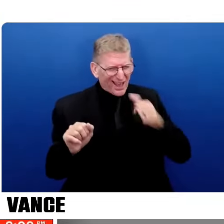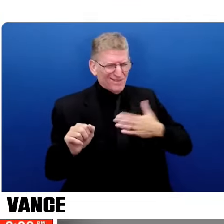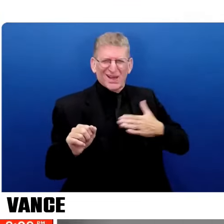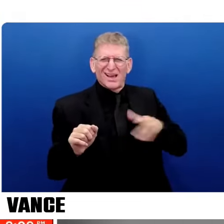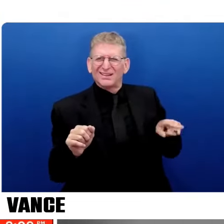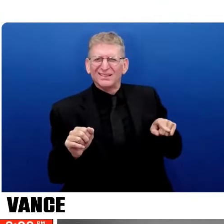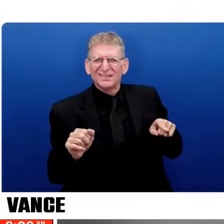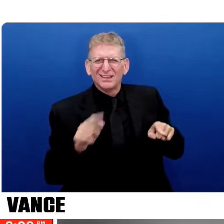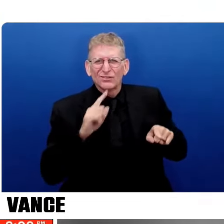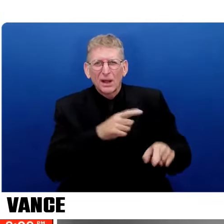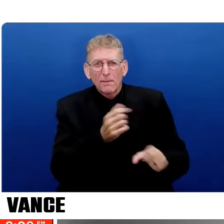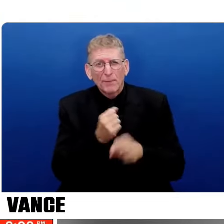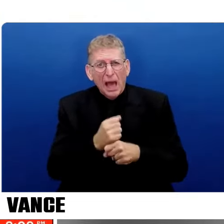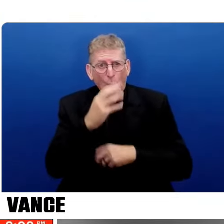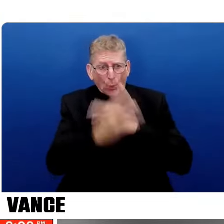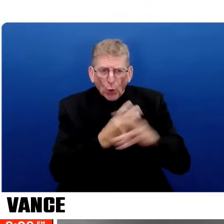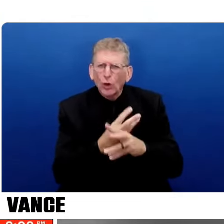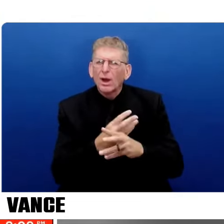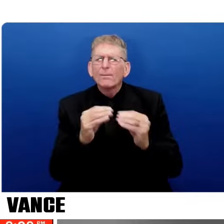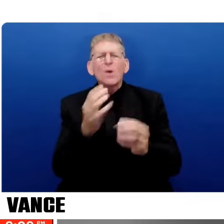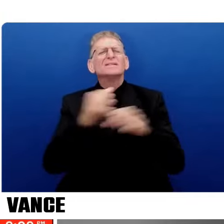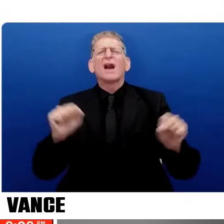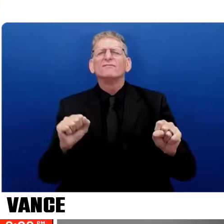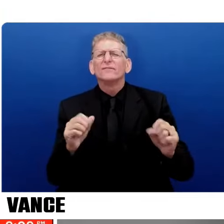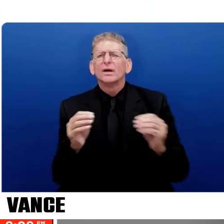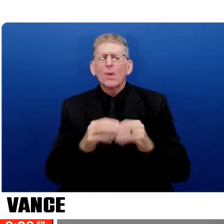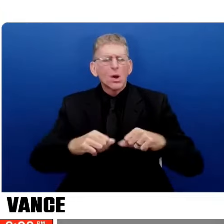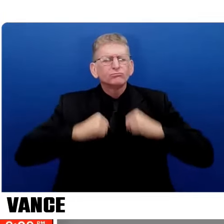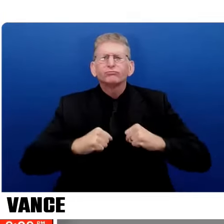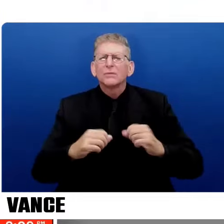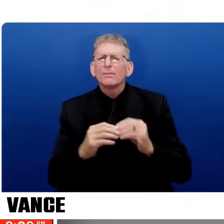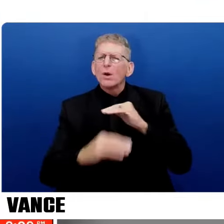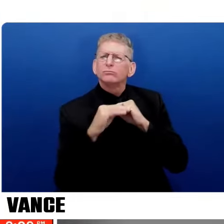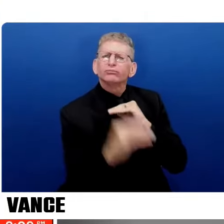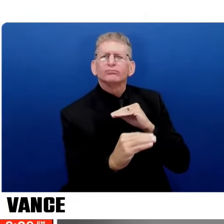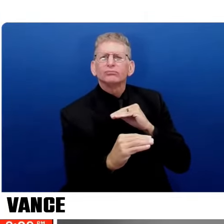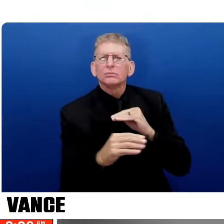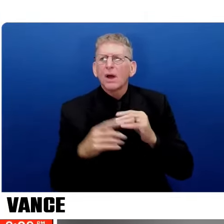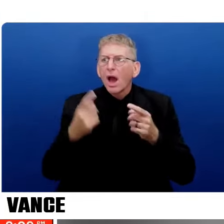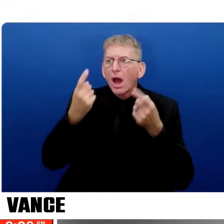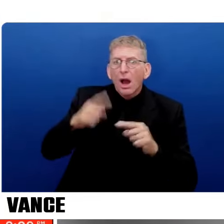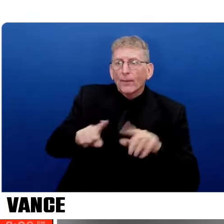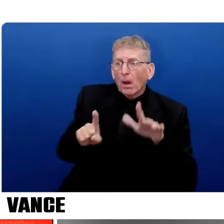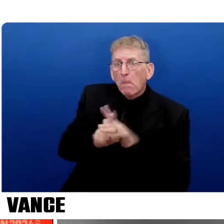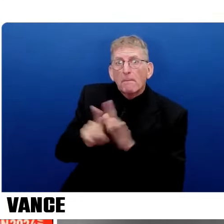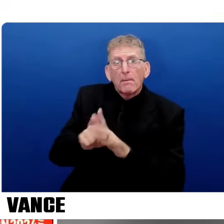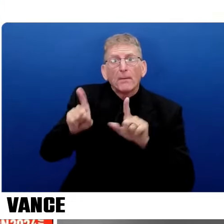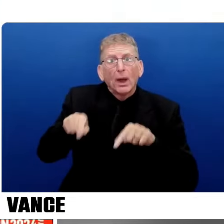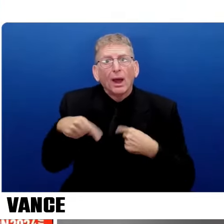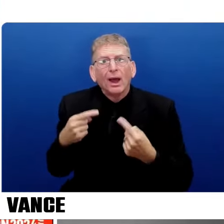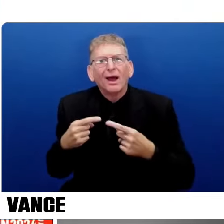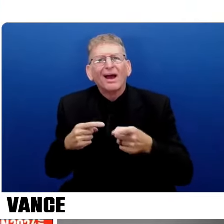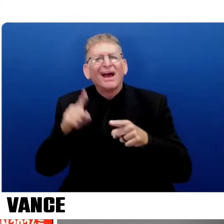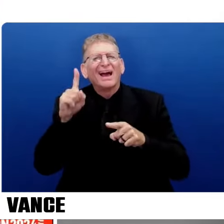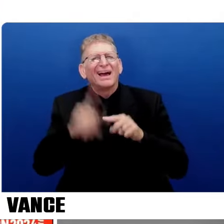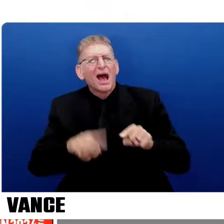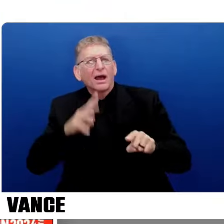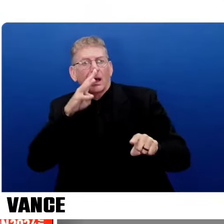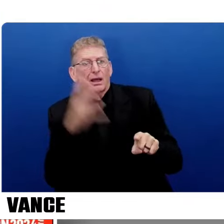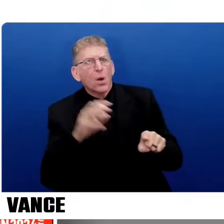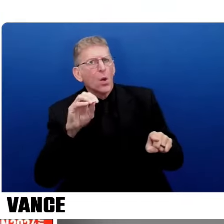led us to where we are right now, and you can't ignore October the 7th, which I appreciate Governor Walz bringing up. But when did Iran